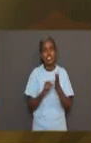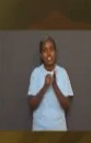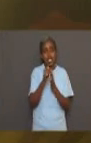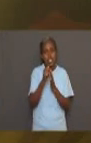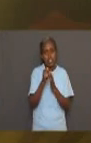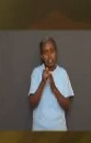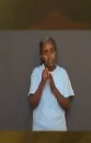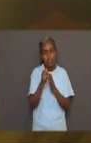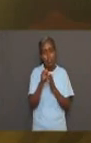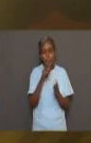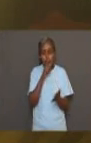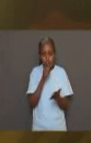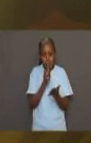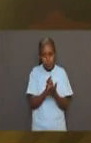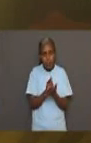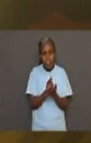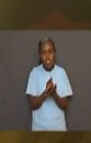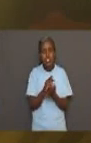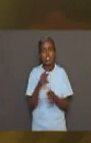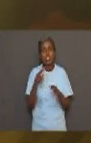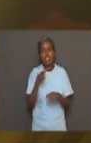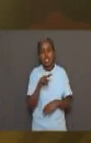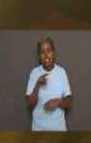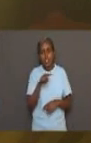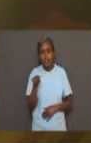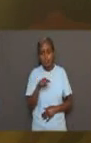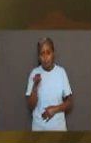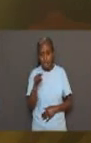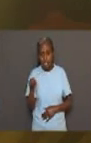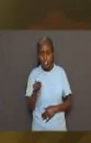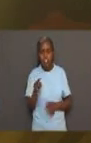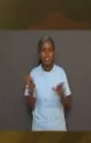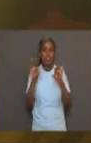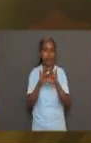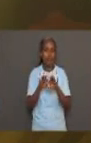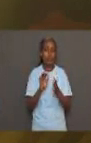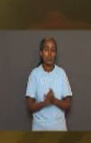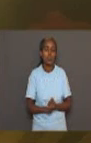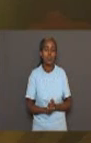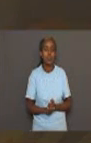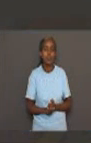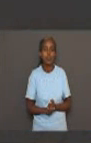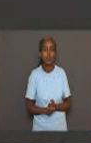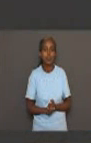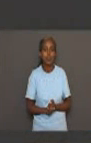the techniques for proving implications are important.